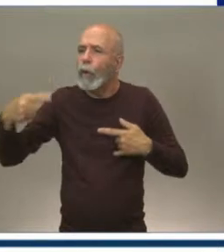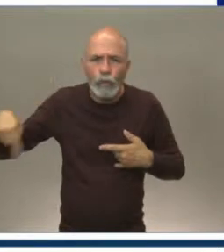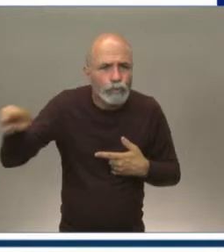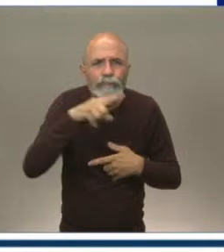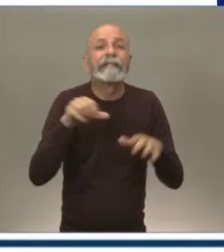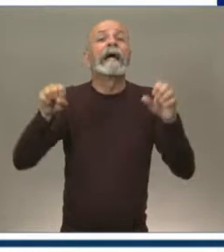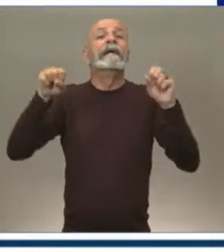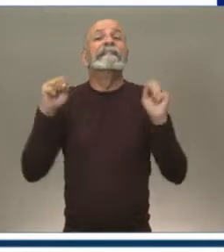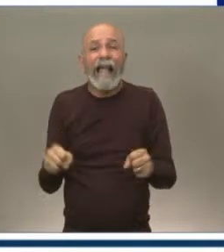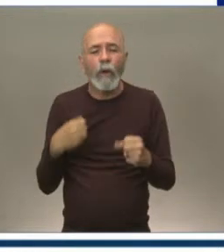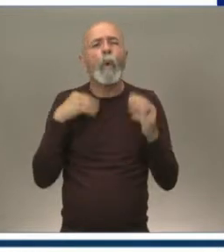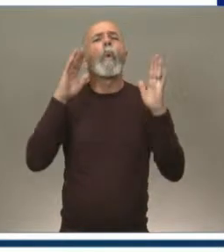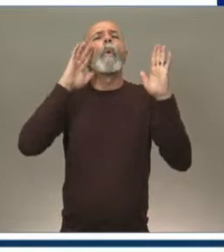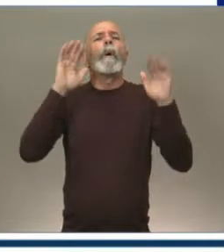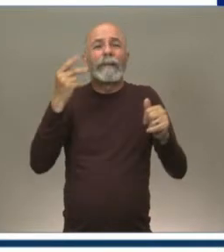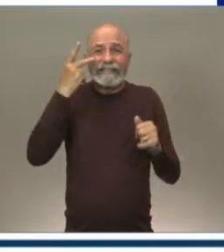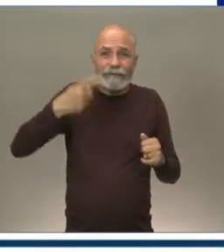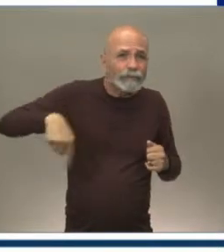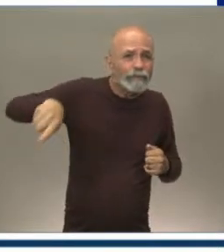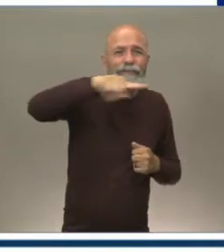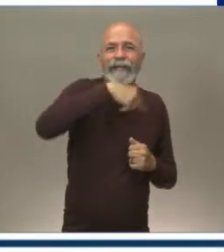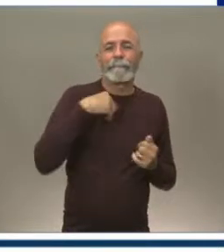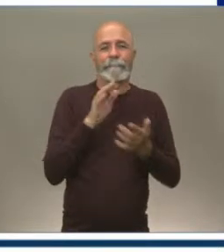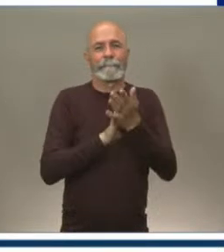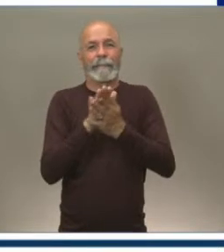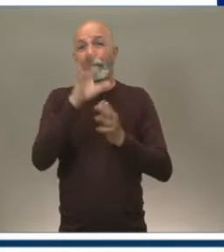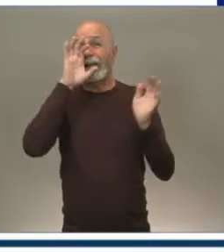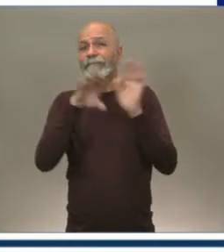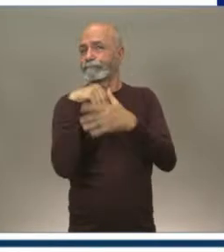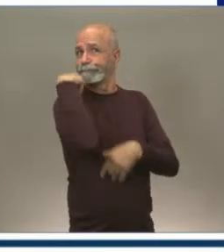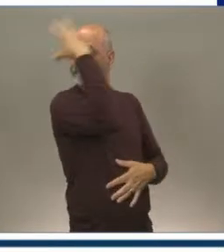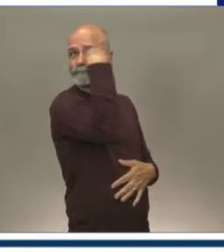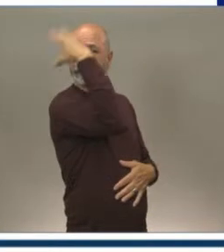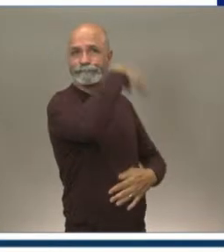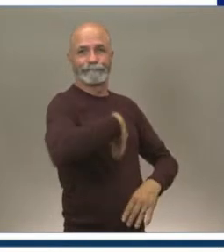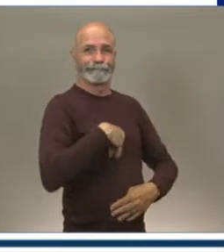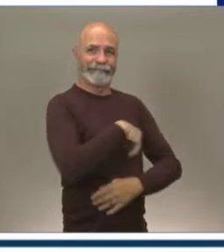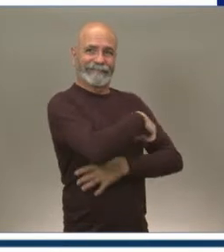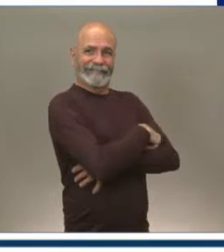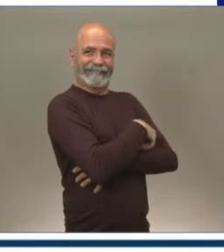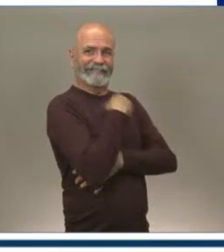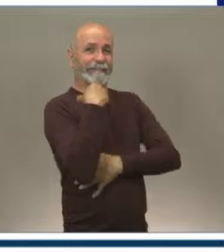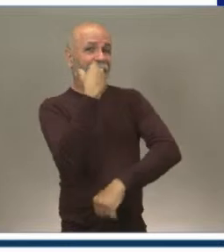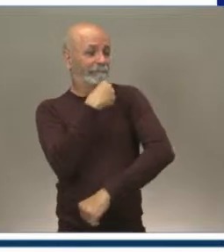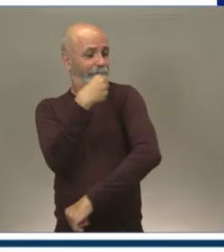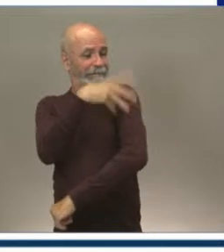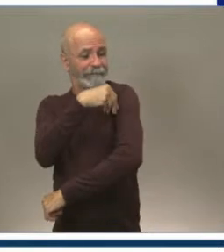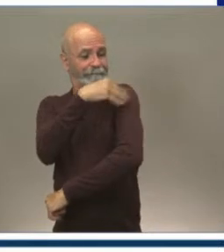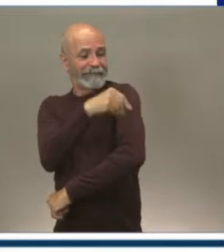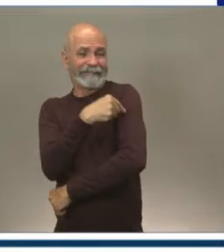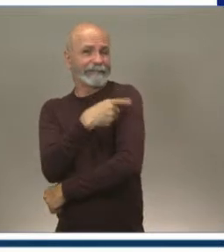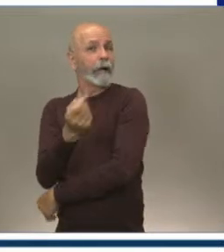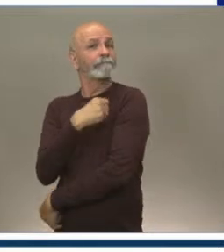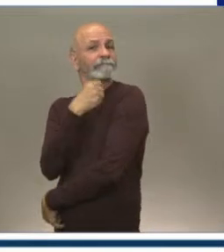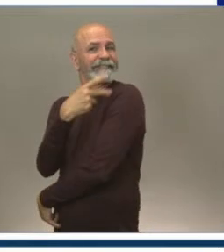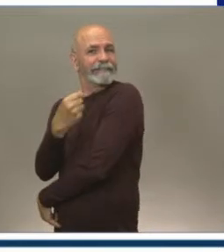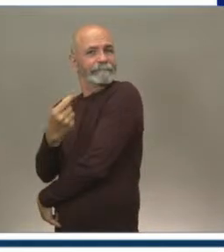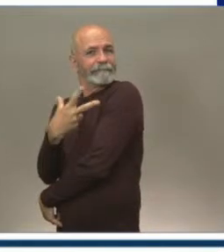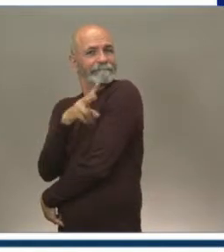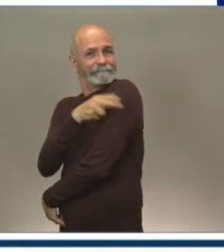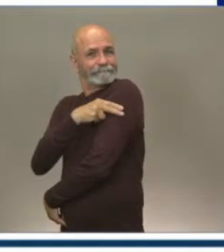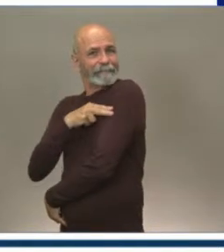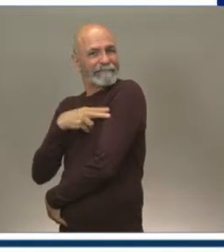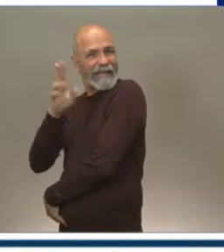pictures of people proudly displaying their arms with that noticeable Band-Aid. For many of you, it's like a badge of honor. So go to get